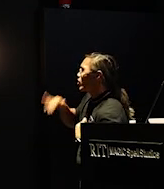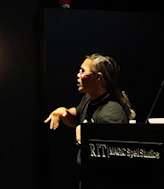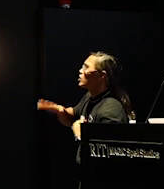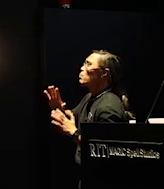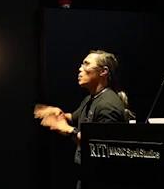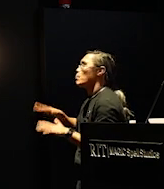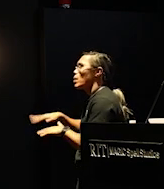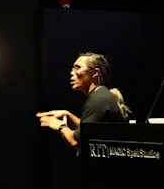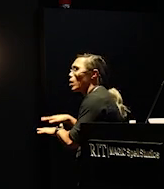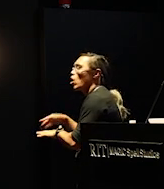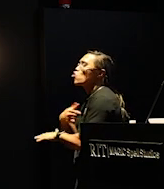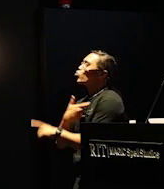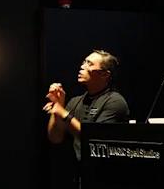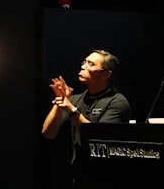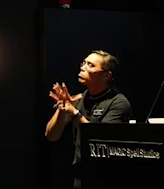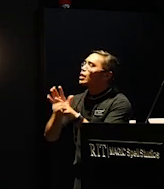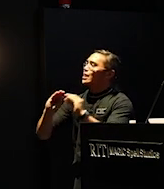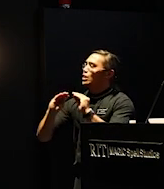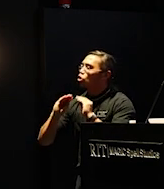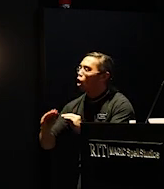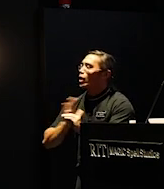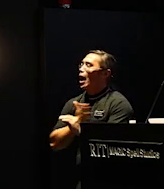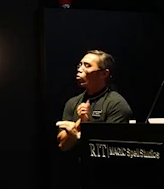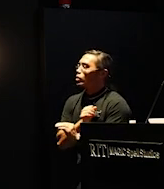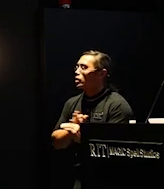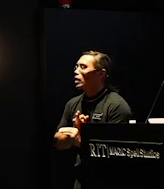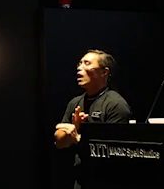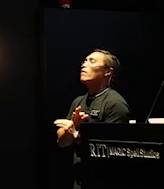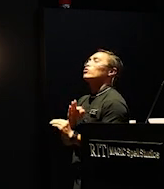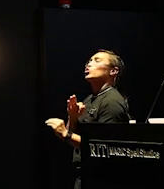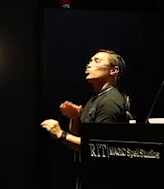in at 6:30. And again, it just takes the